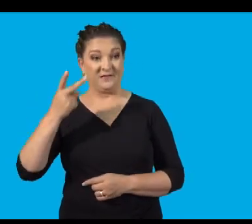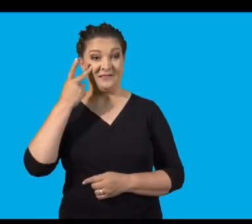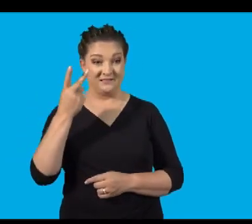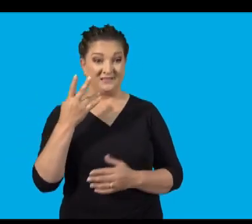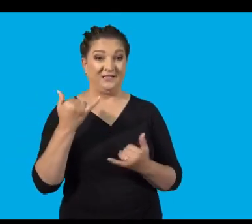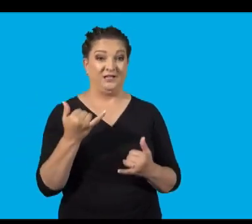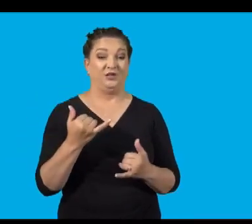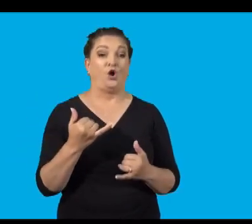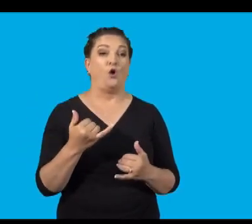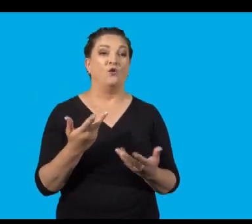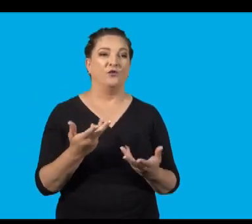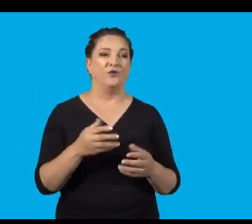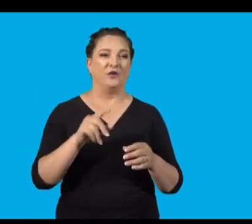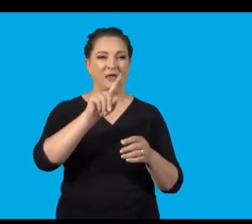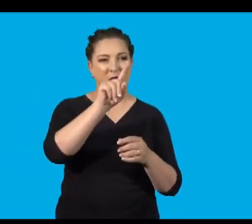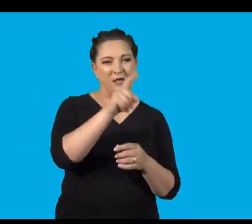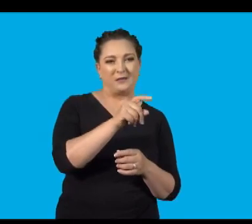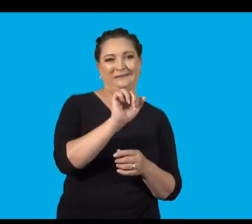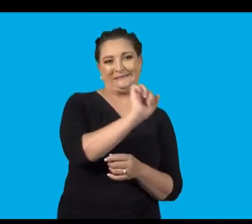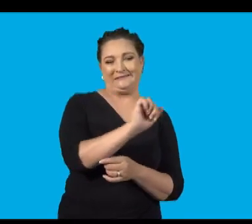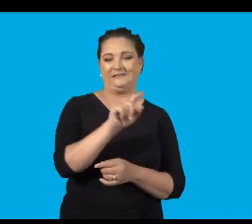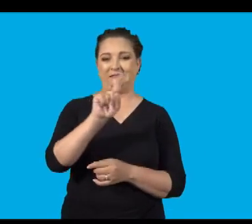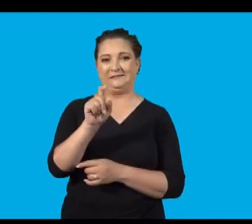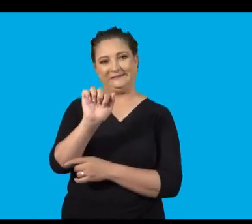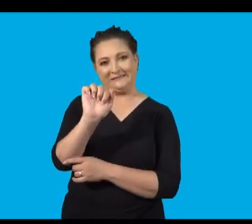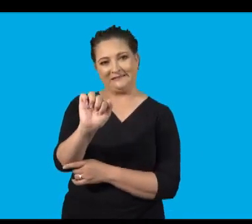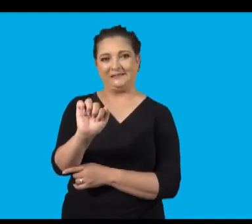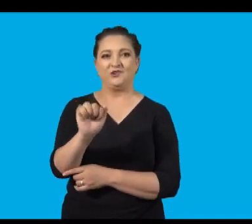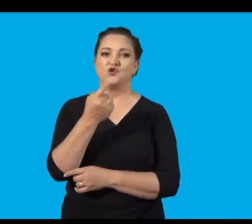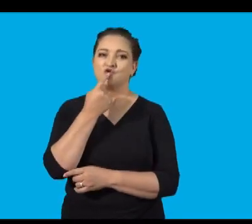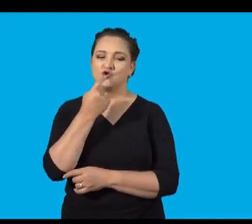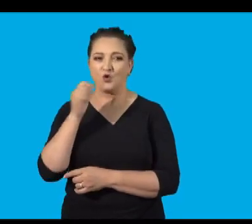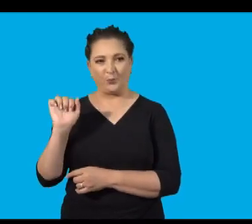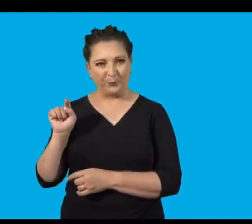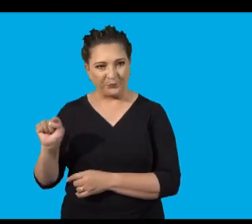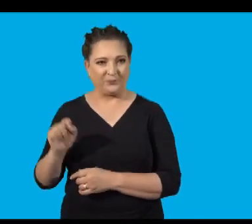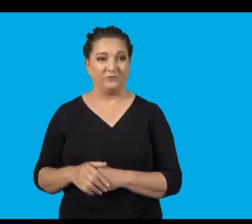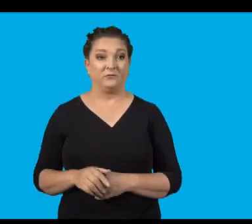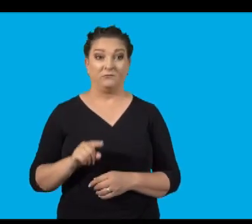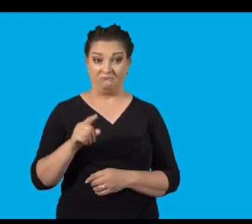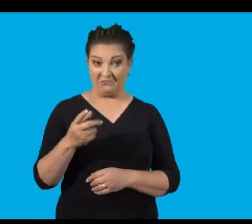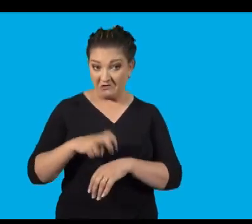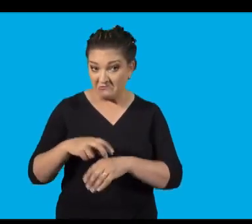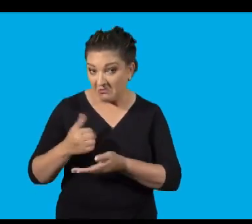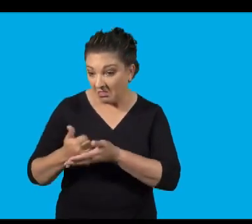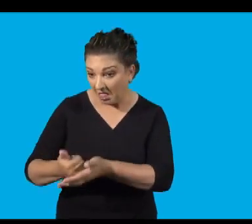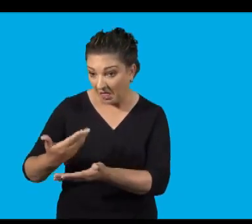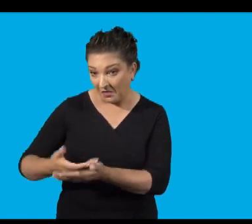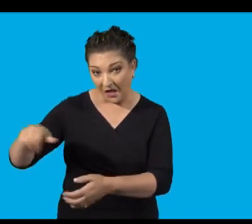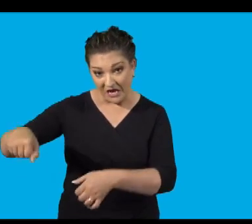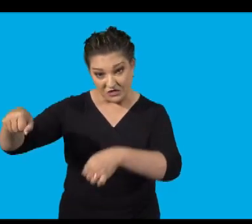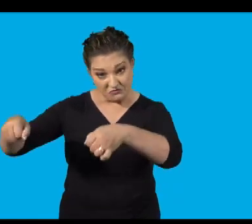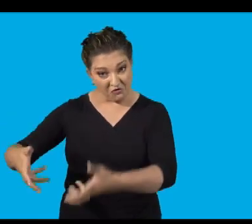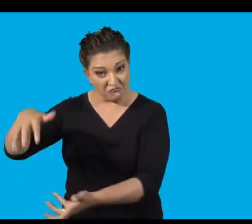possession and our full stop is indicated there, right? Third sentence, do you need help to carry your parcels?